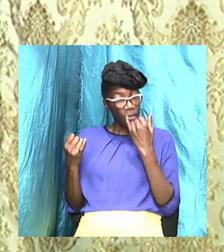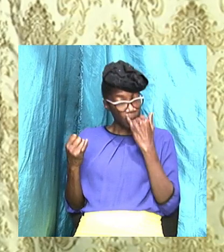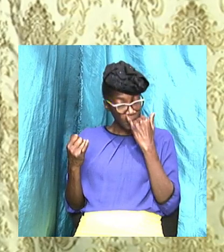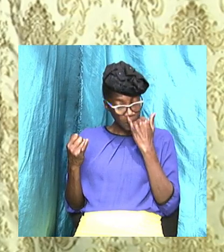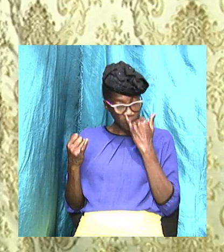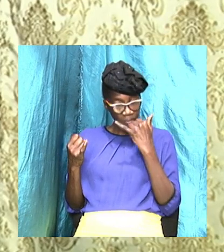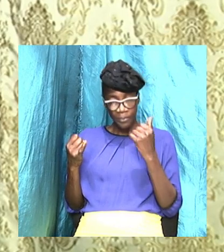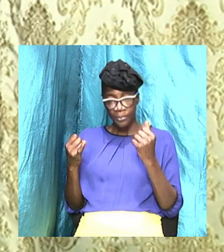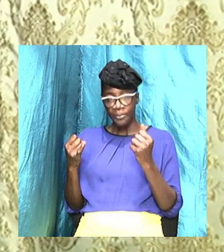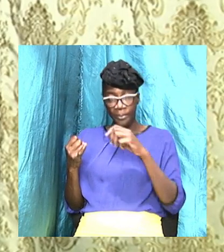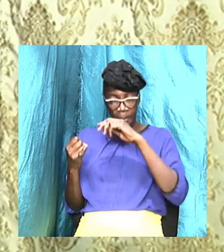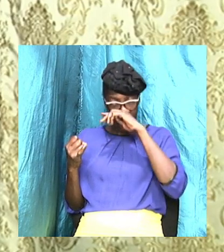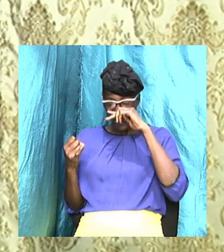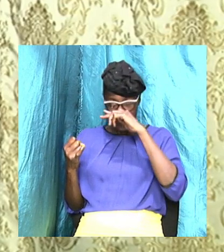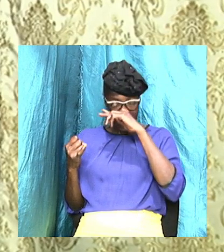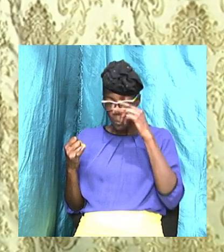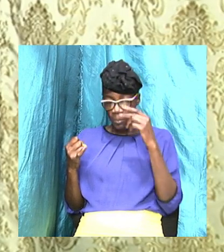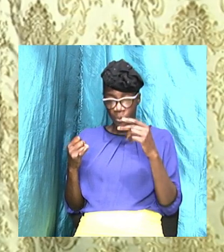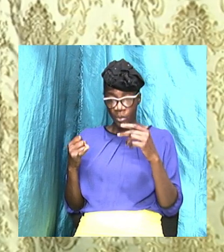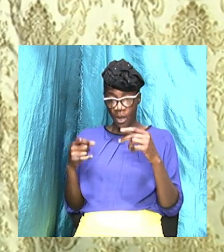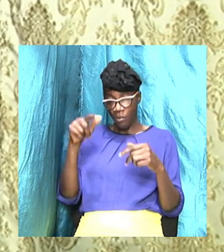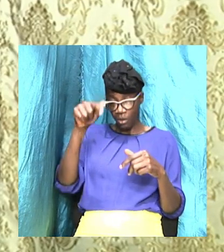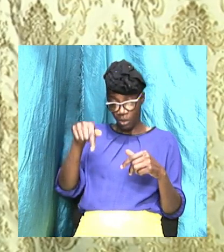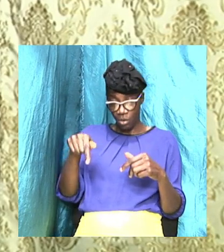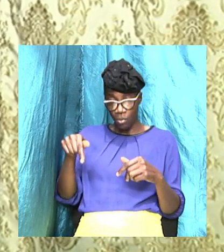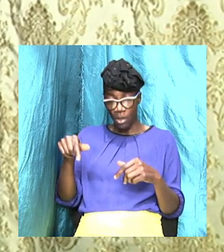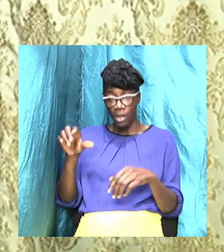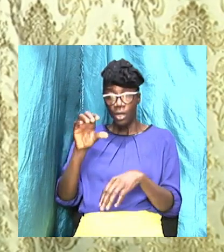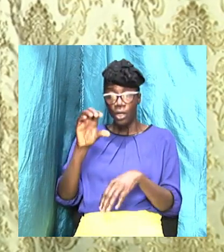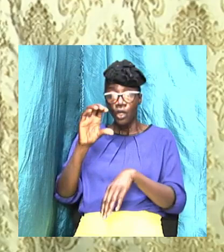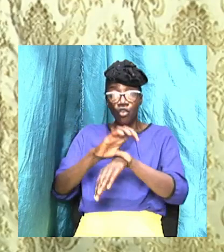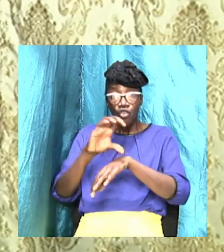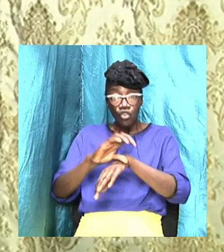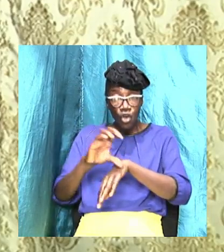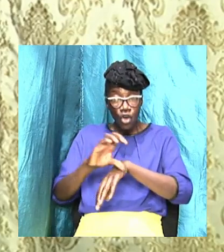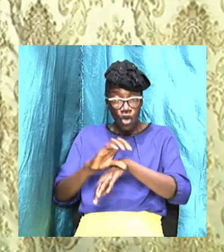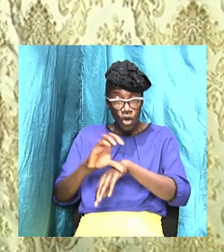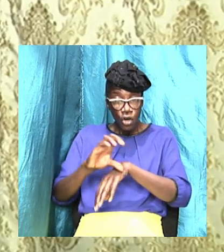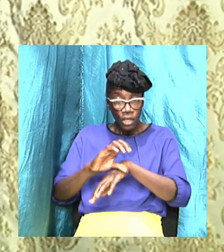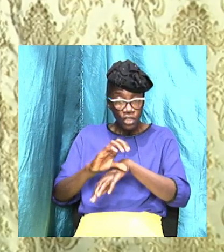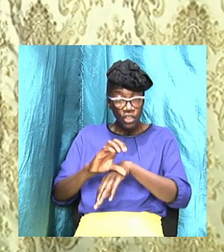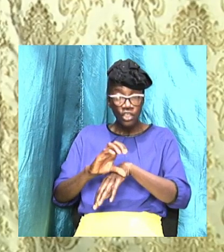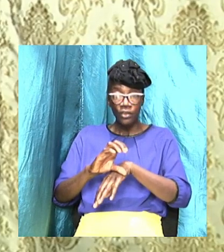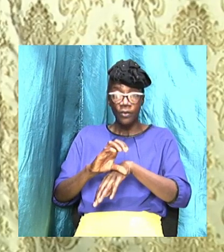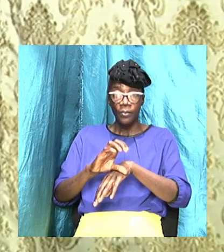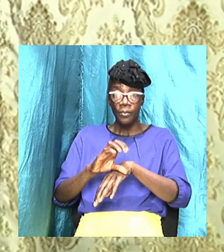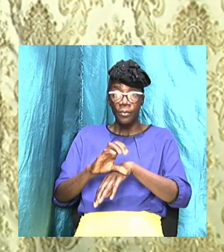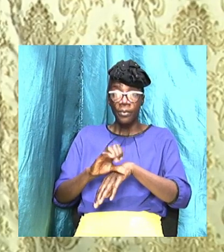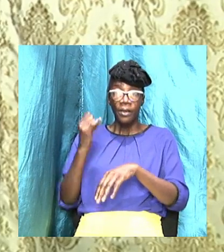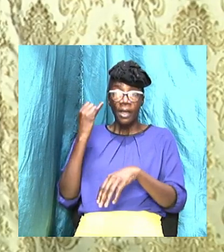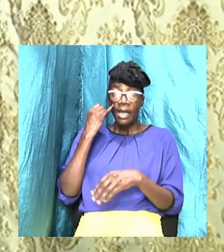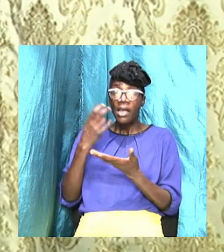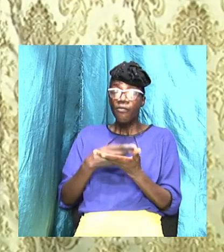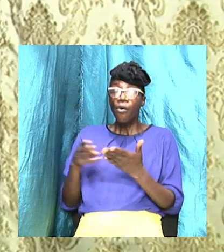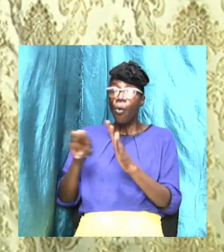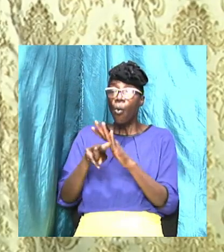in particular with our assembly, you know, but right around the world. If holiness is being preached,